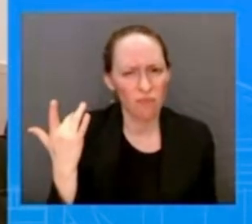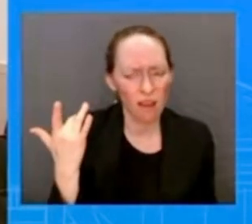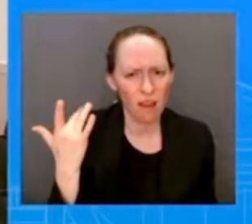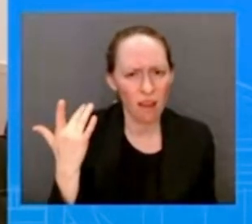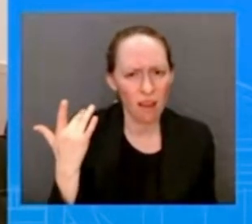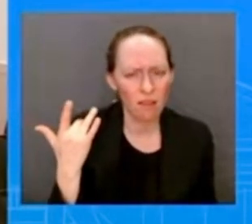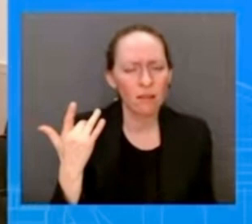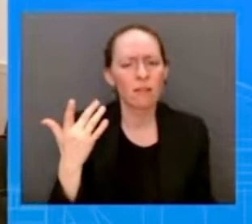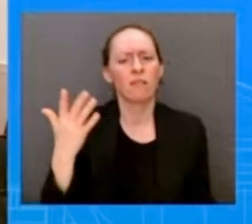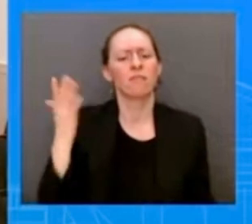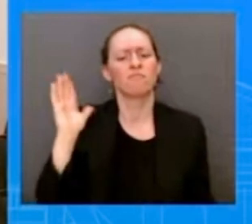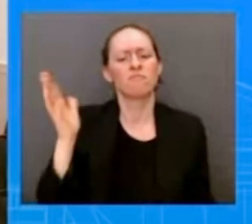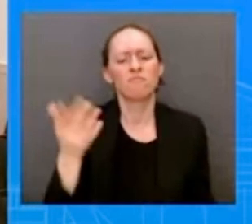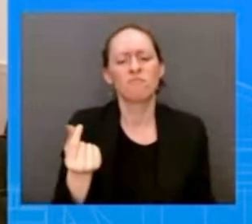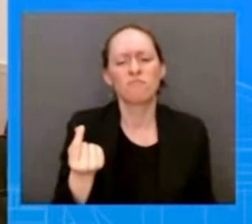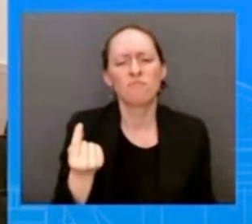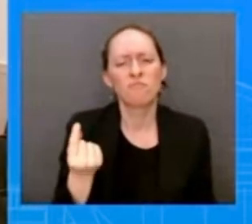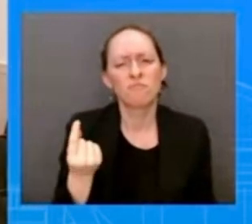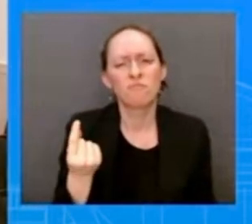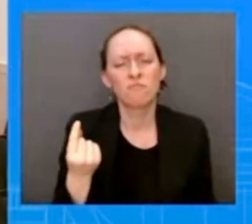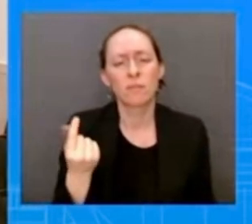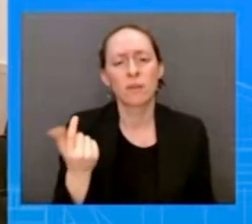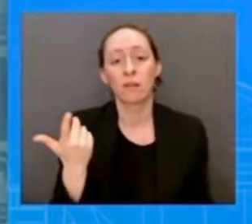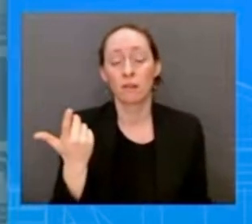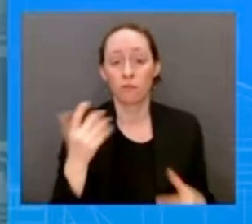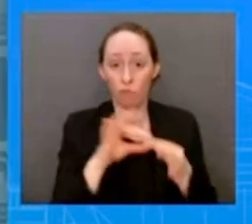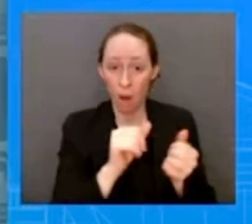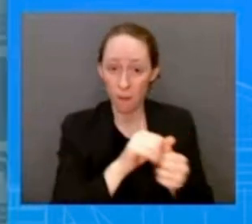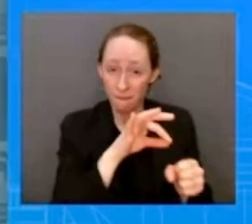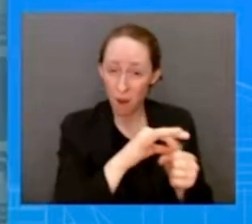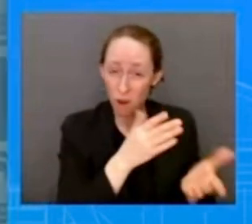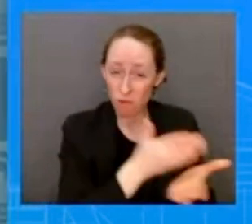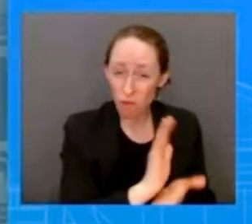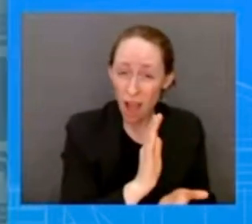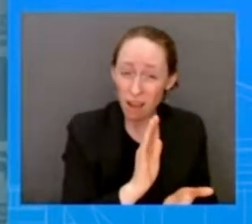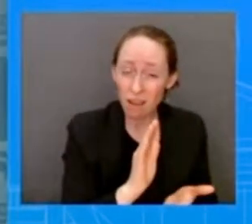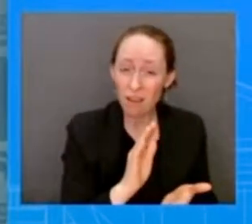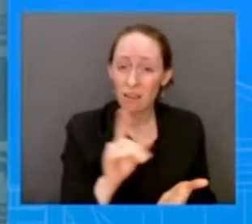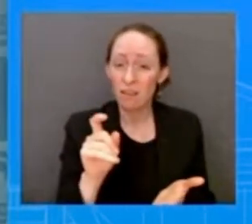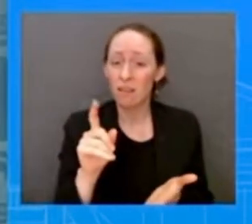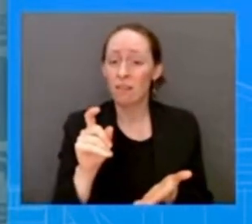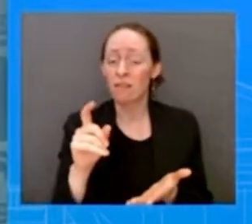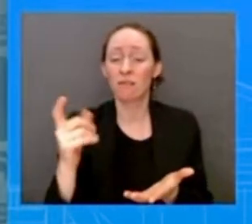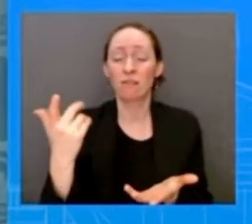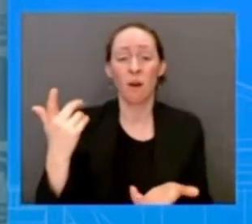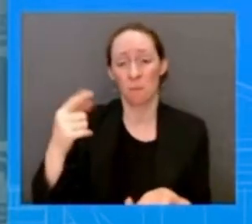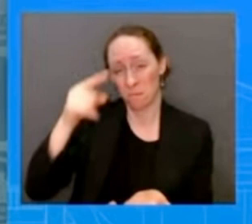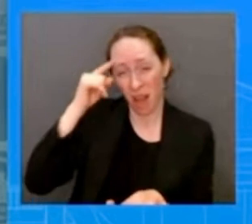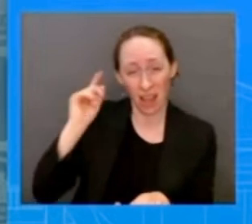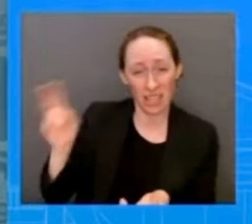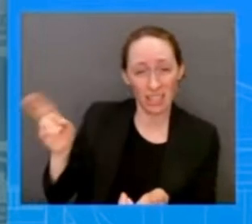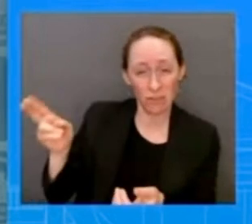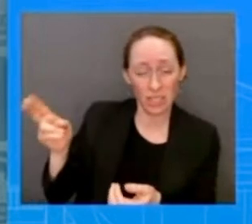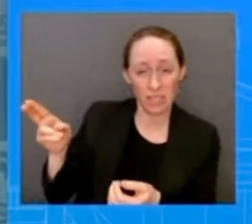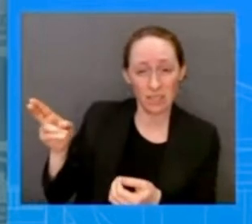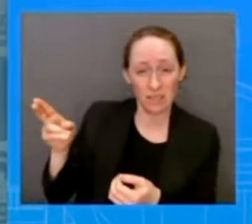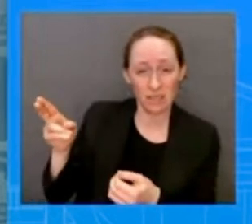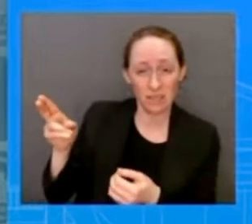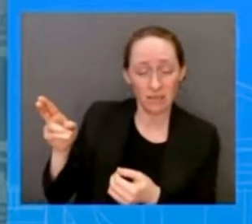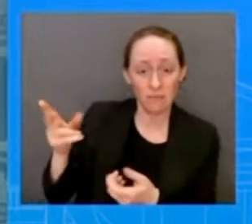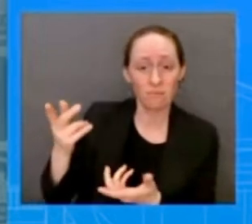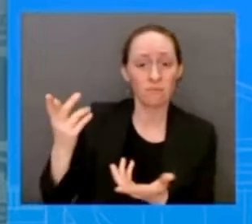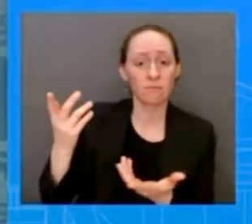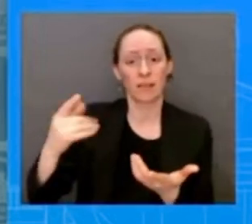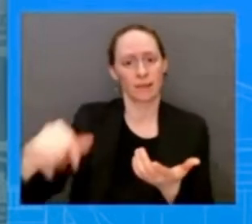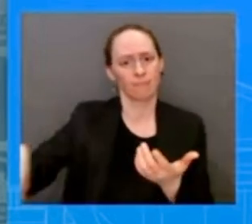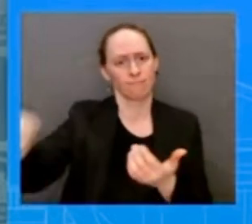is the censoring of black history in classrooms? I'll have more to preview about Sunday, hopefully tomorrow. So we'll work on that to